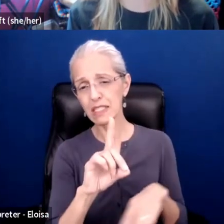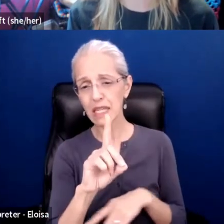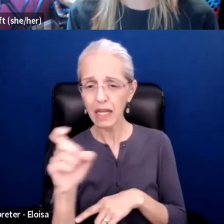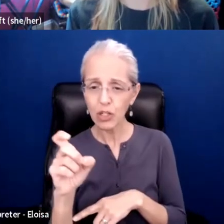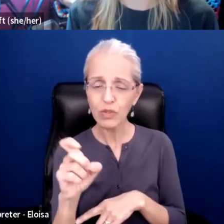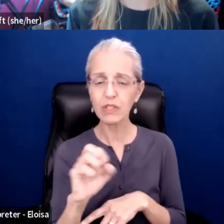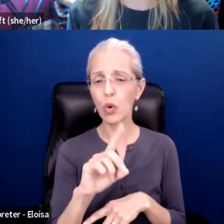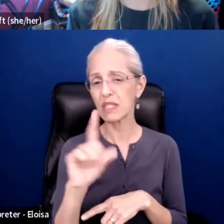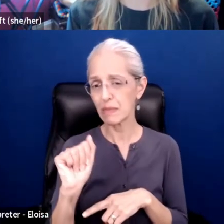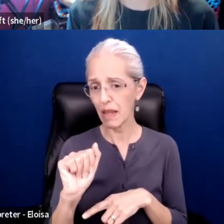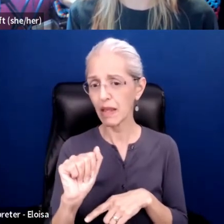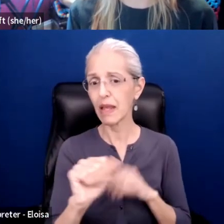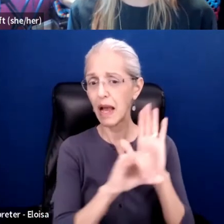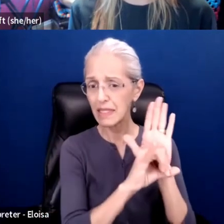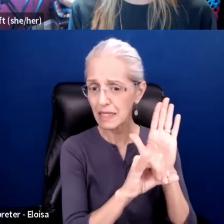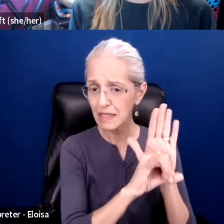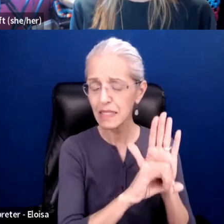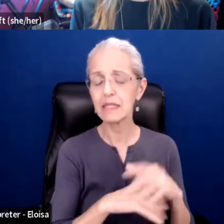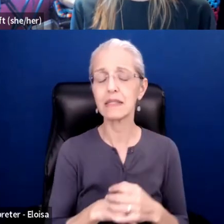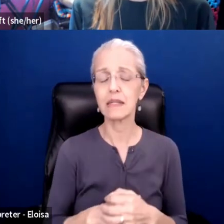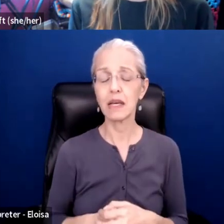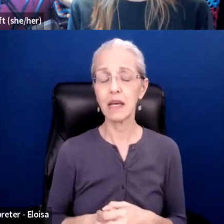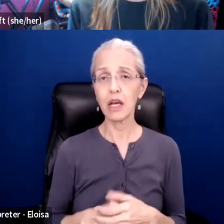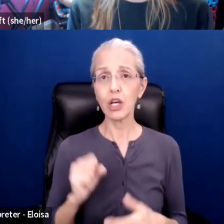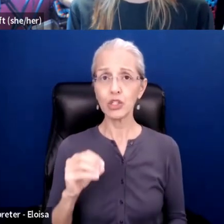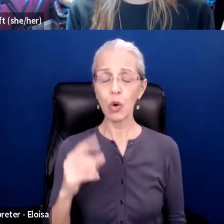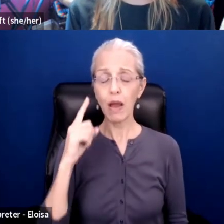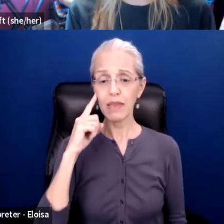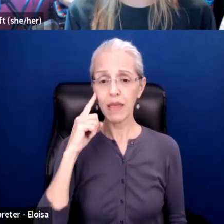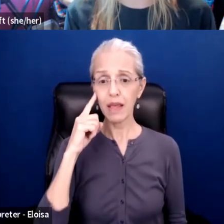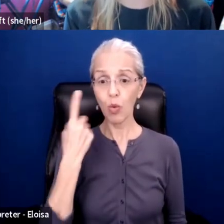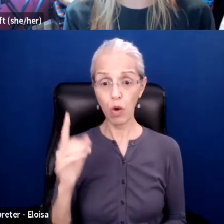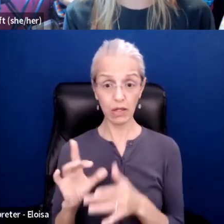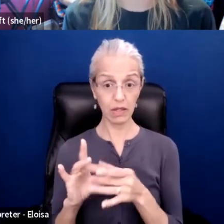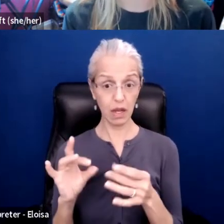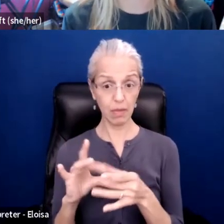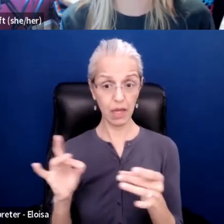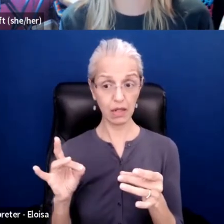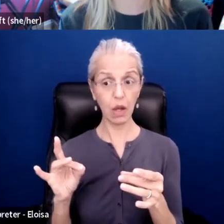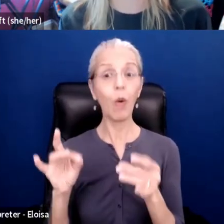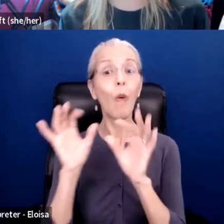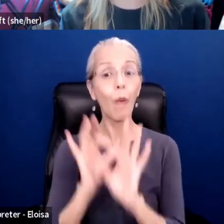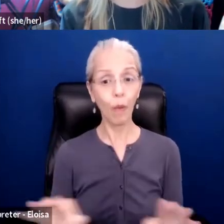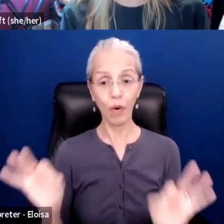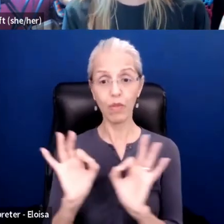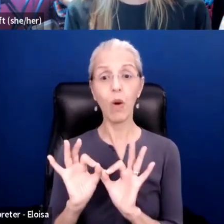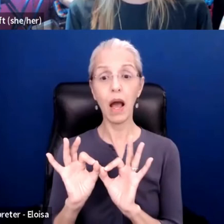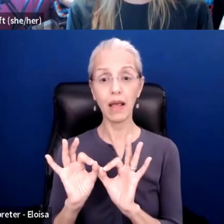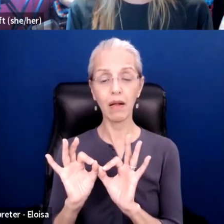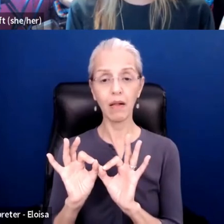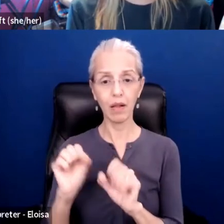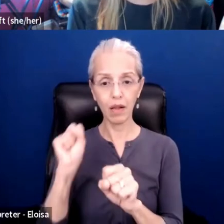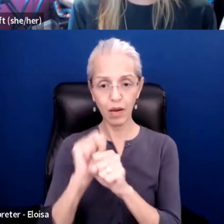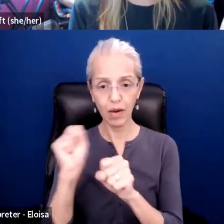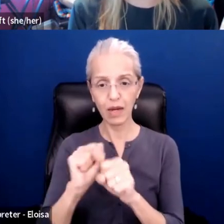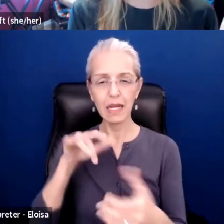So, you know, I think for one thing to say would be that I think it would be a worthwhile endeavor to study